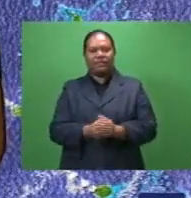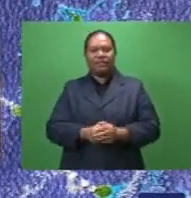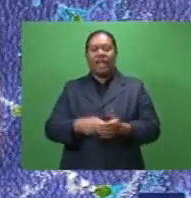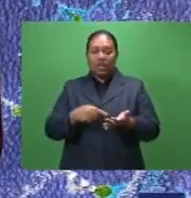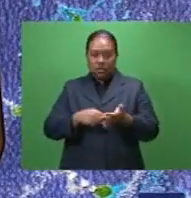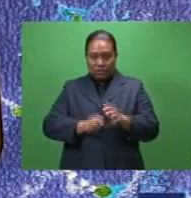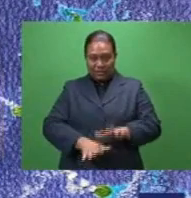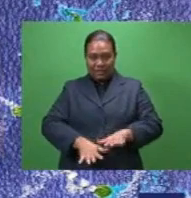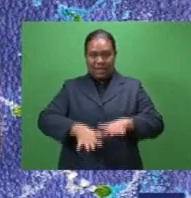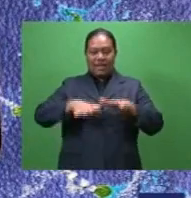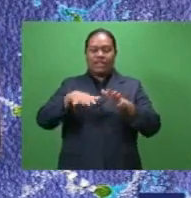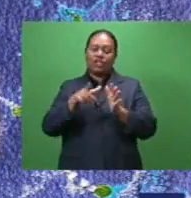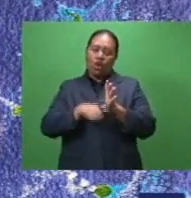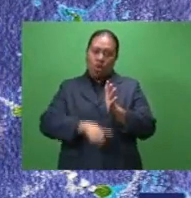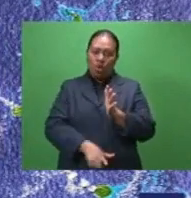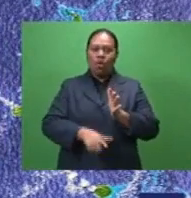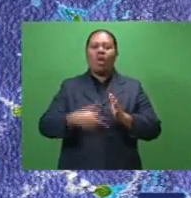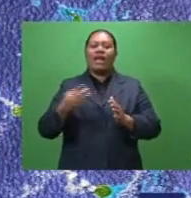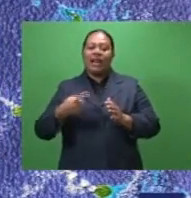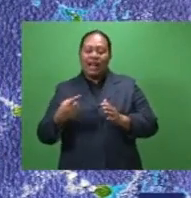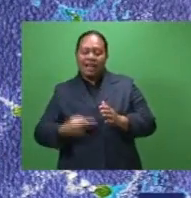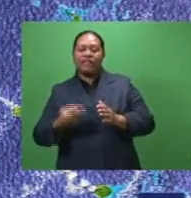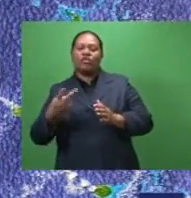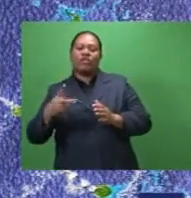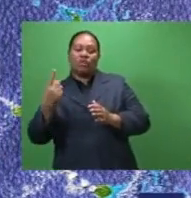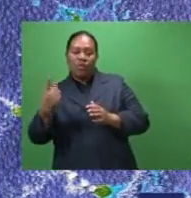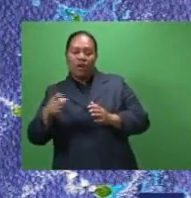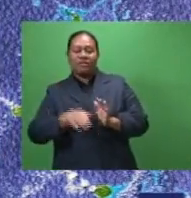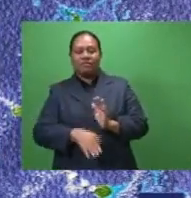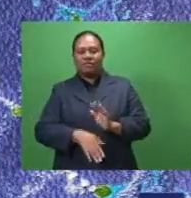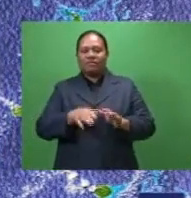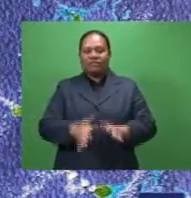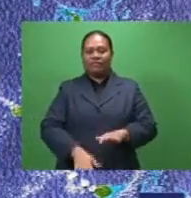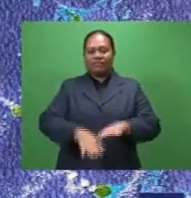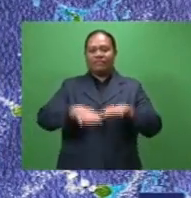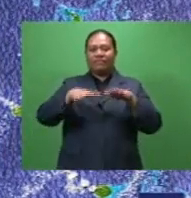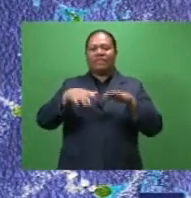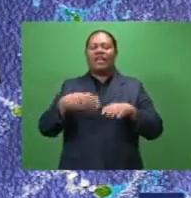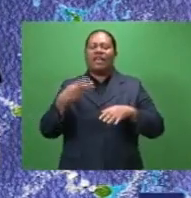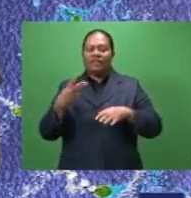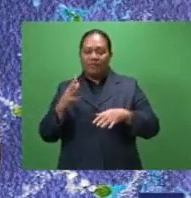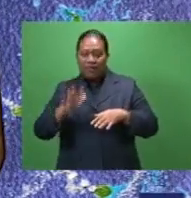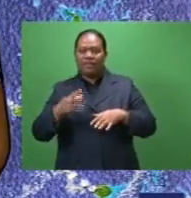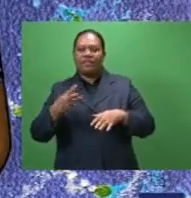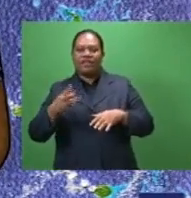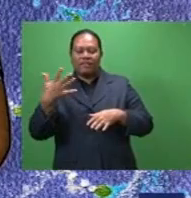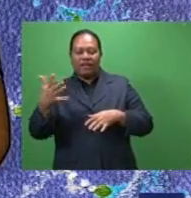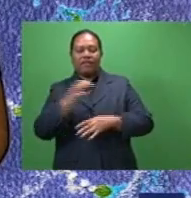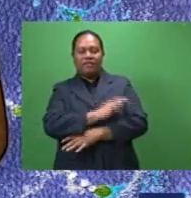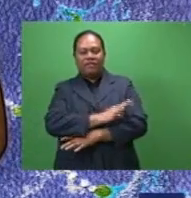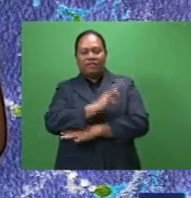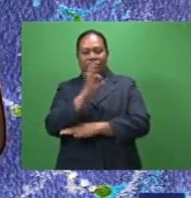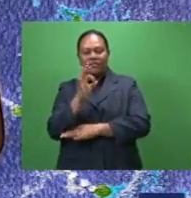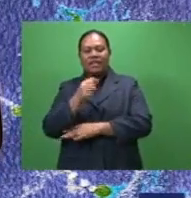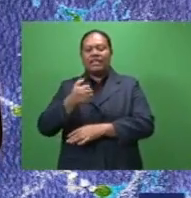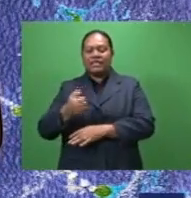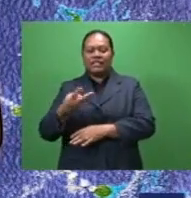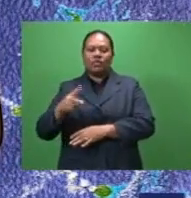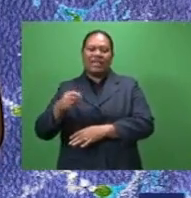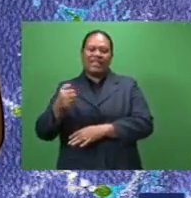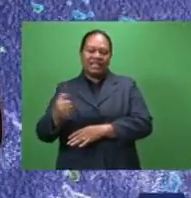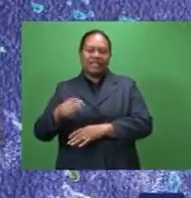the tides, low tide at 11:21 p.m. with high tide at 5:35 a.m. Sunrise is at